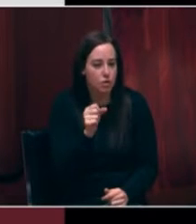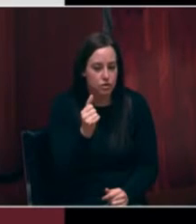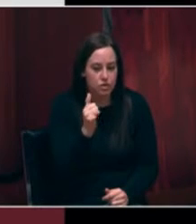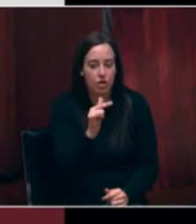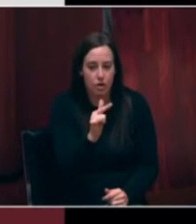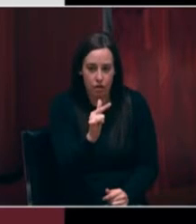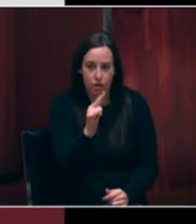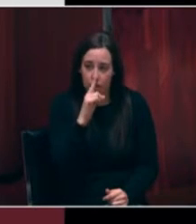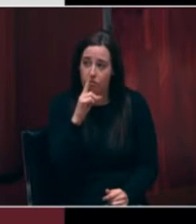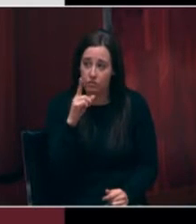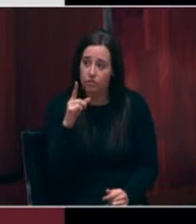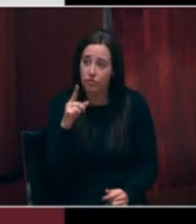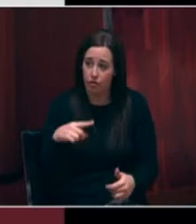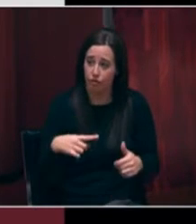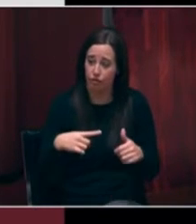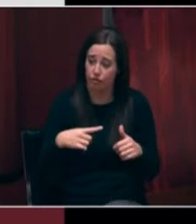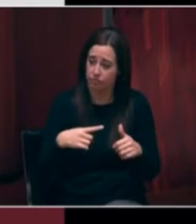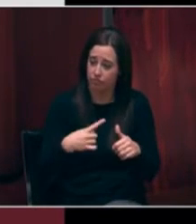So